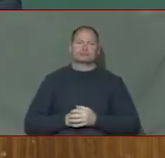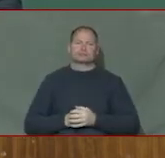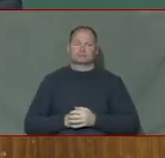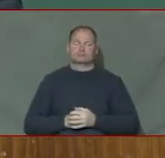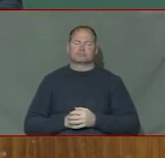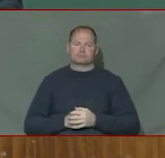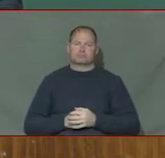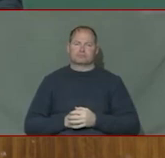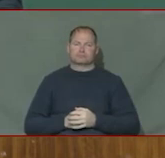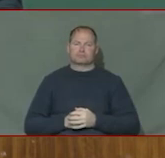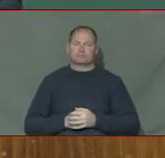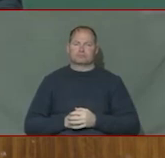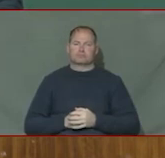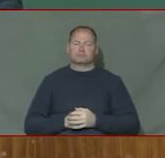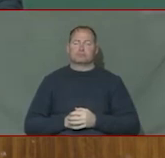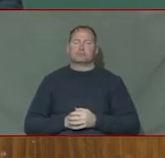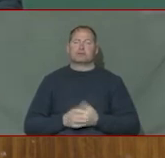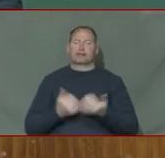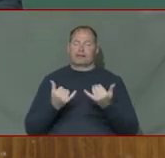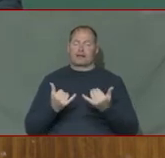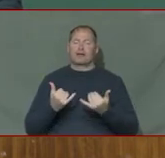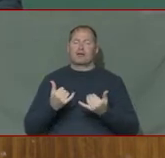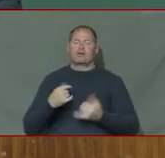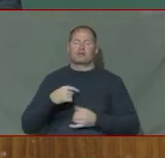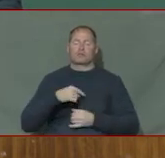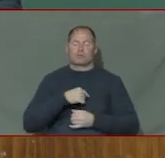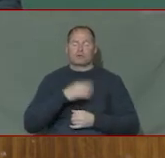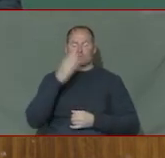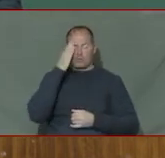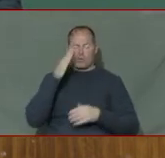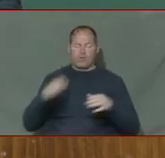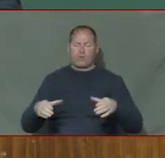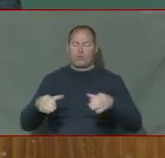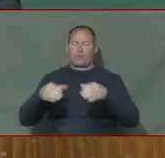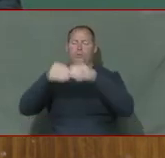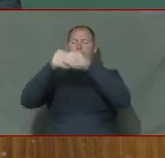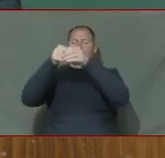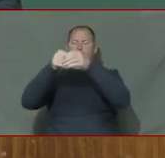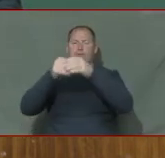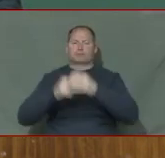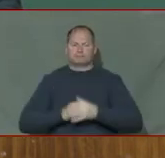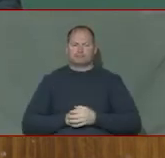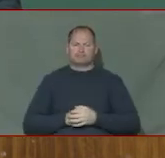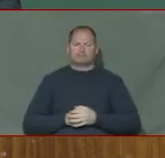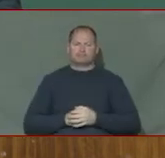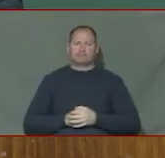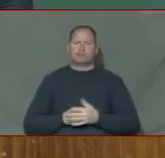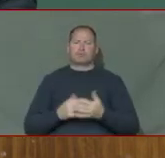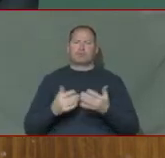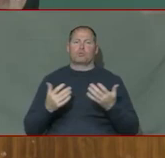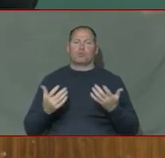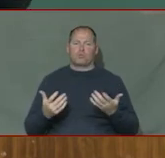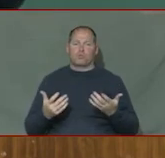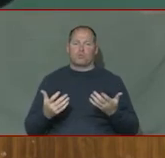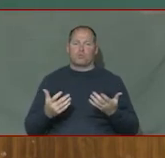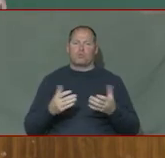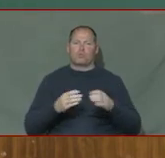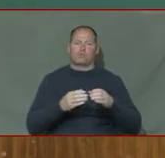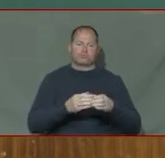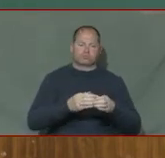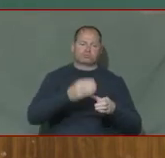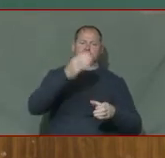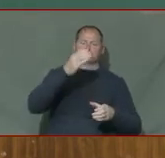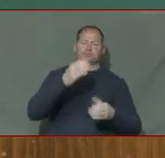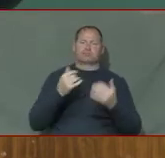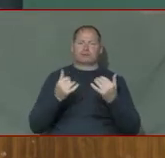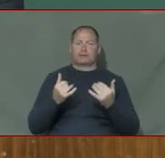height. That is a cone. Volume is equal to 4/3 pi r cubed. That is a sphere. So even if they give it to